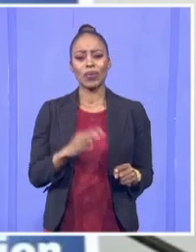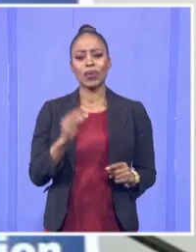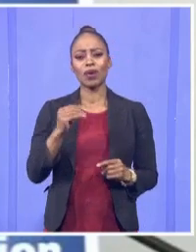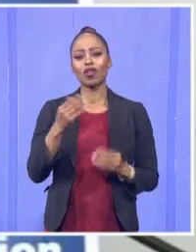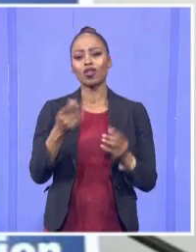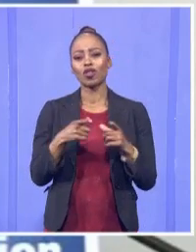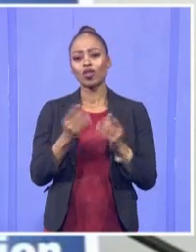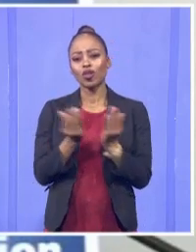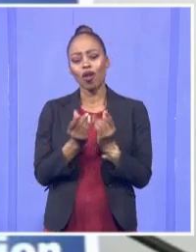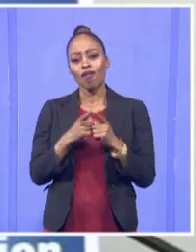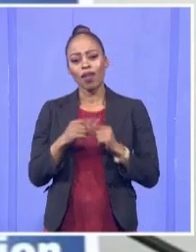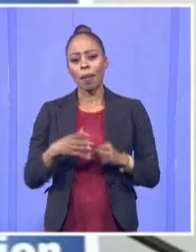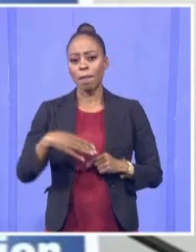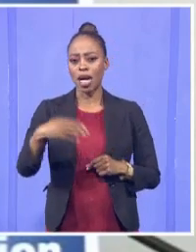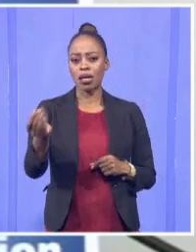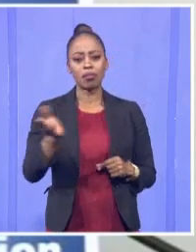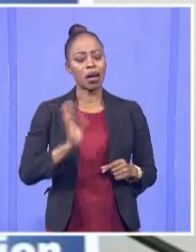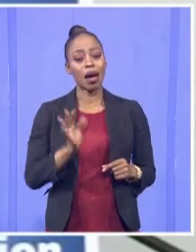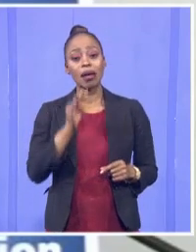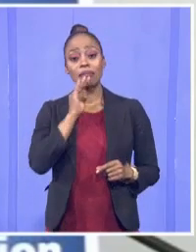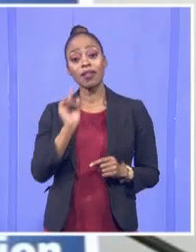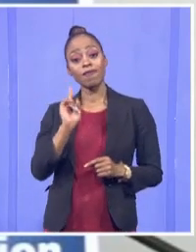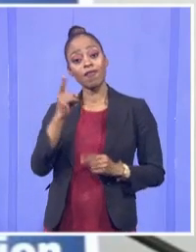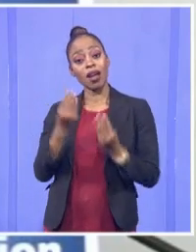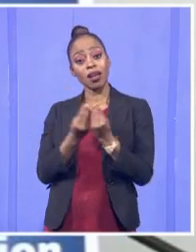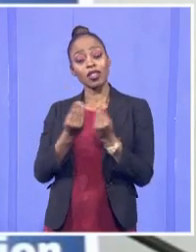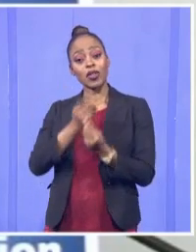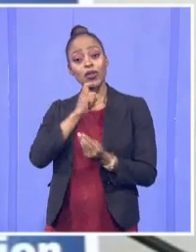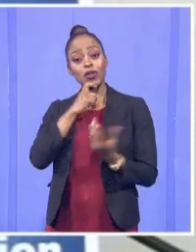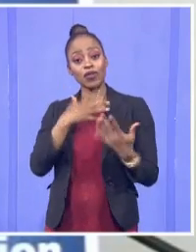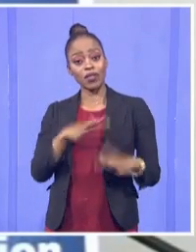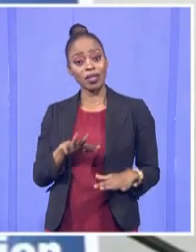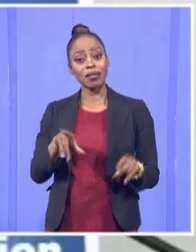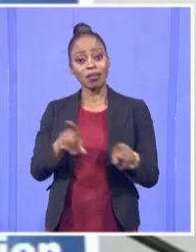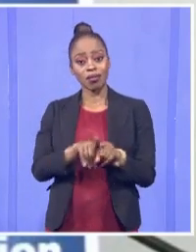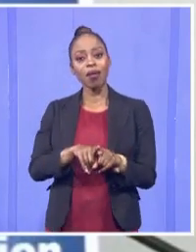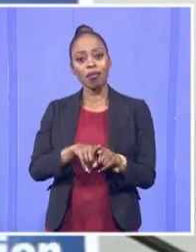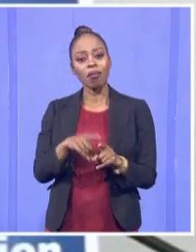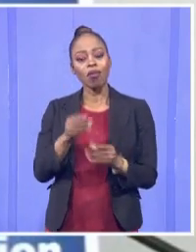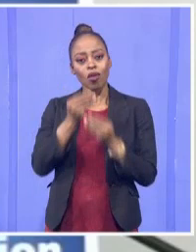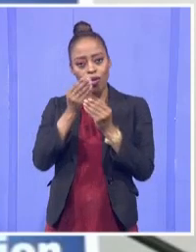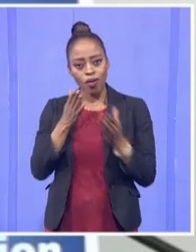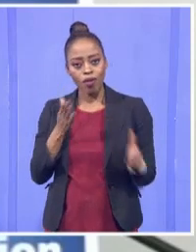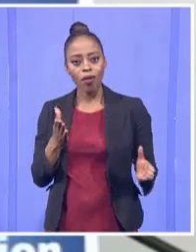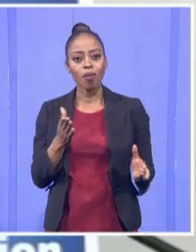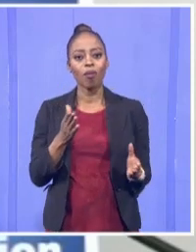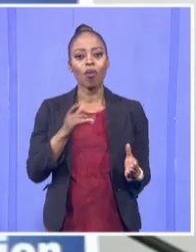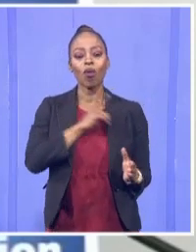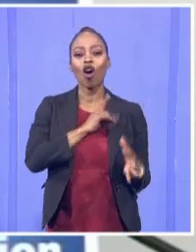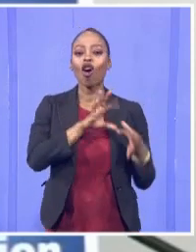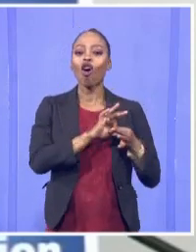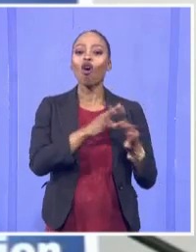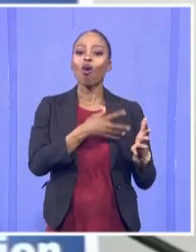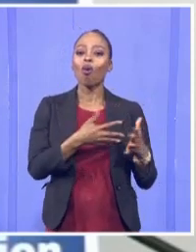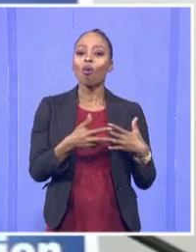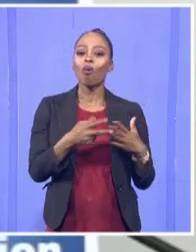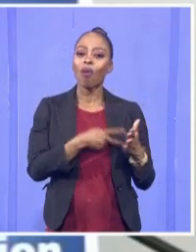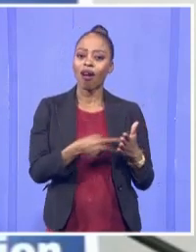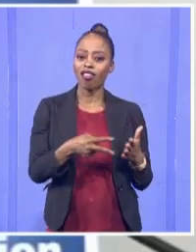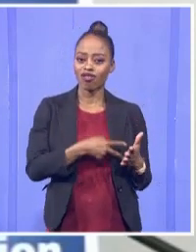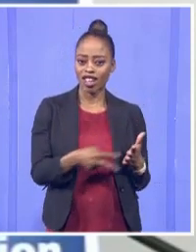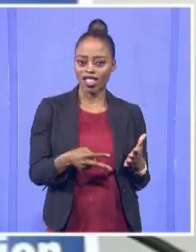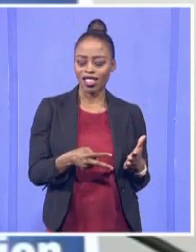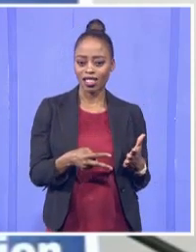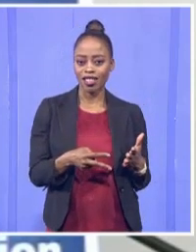leave. So the first criteria that we want to firm up is what we call home address within the